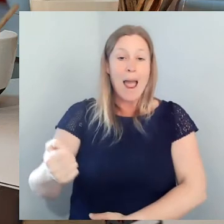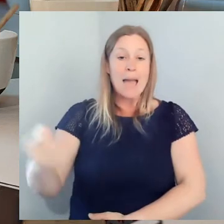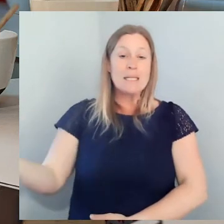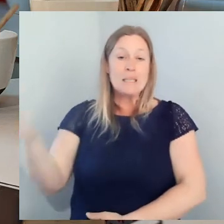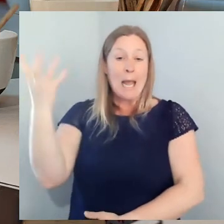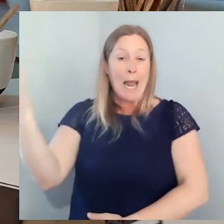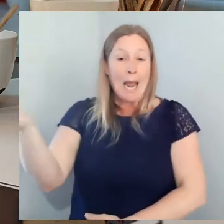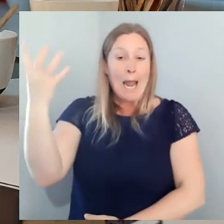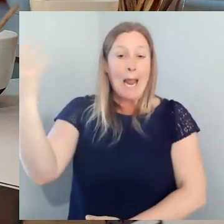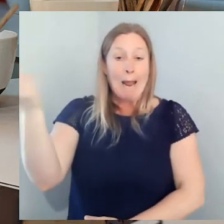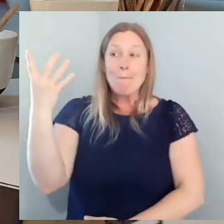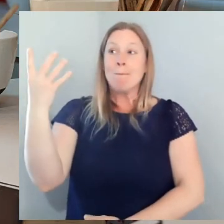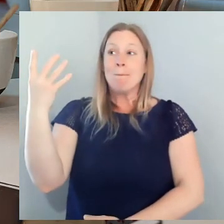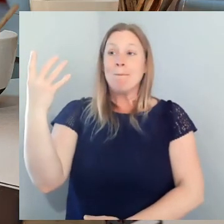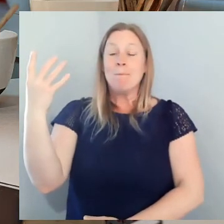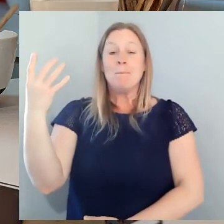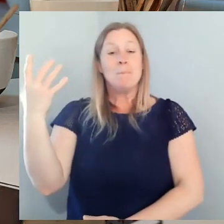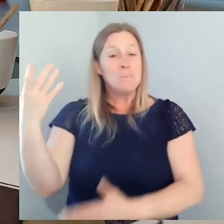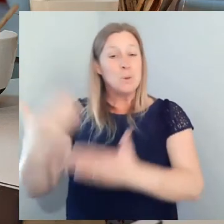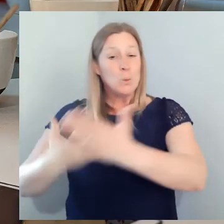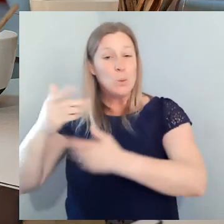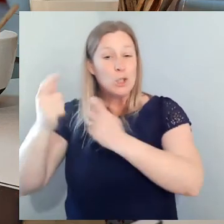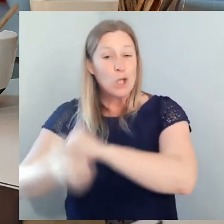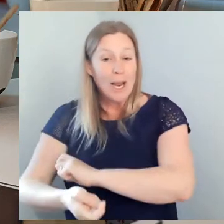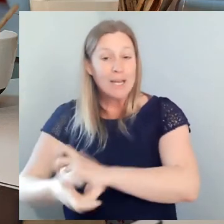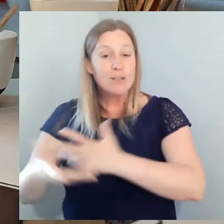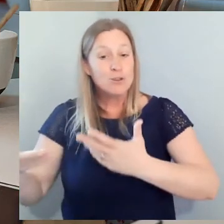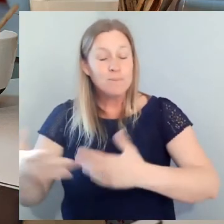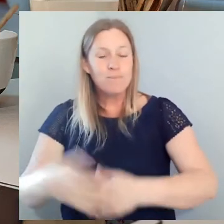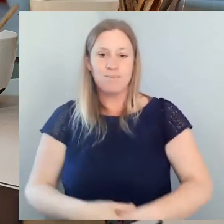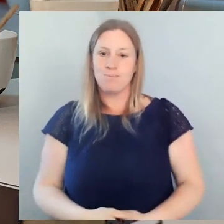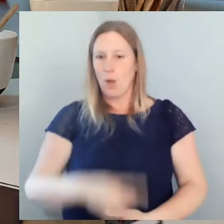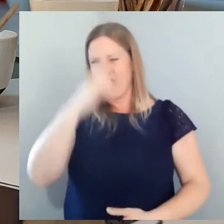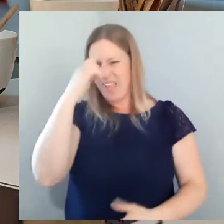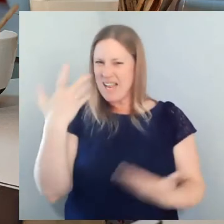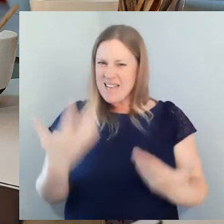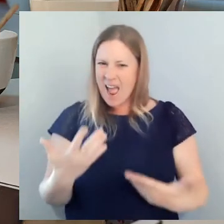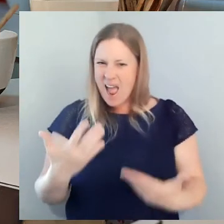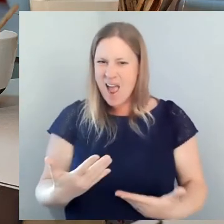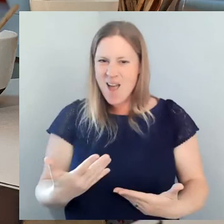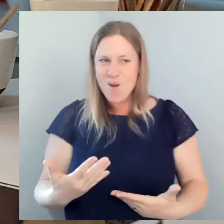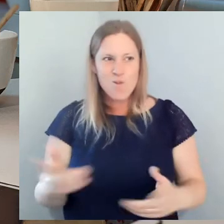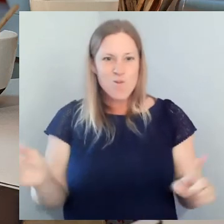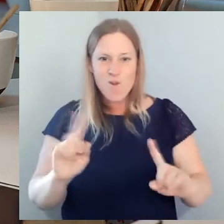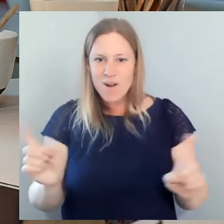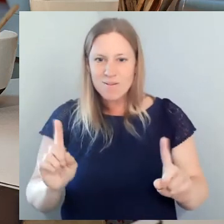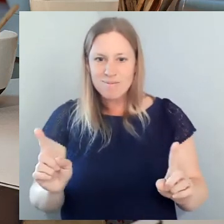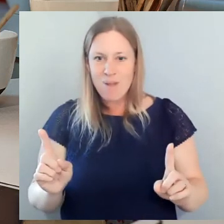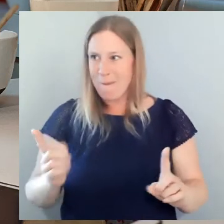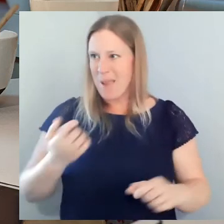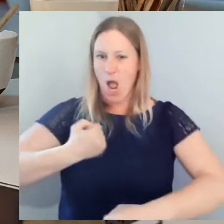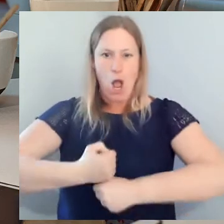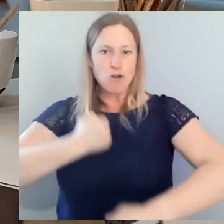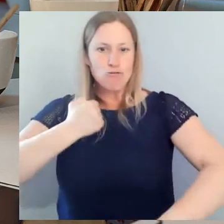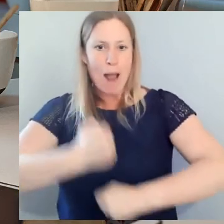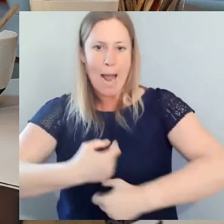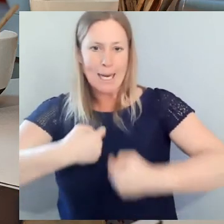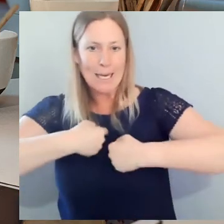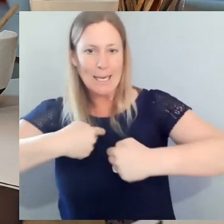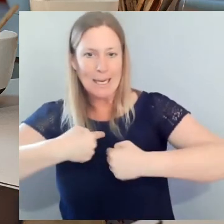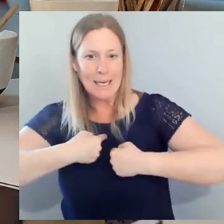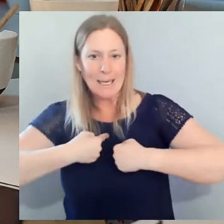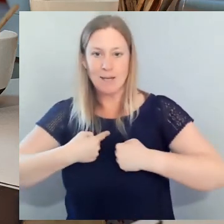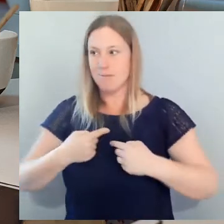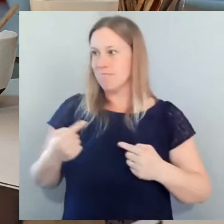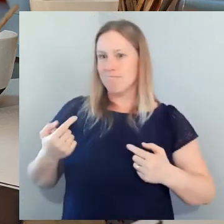speeding trains and hissing steam to contend with. So, what's happening now? There'll be no